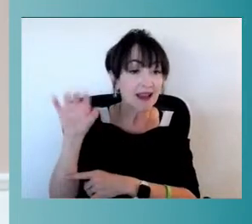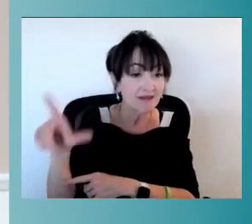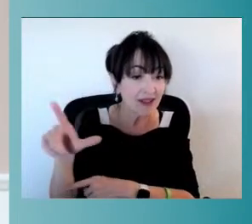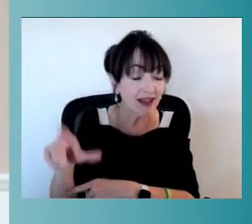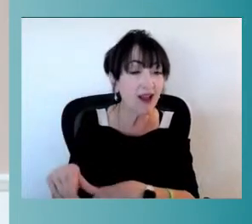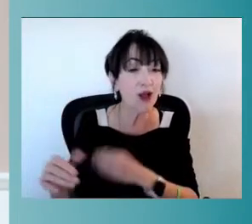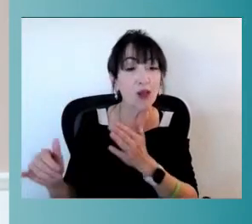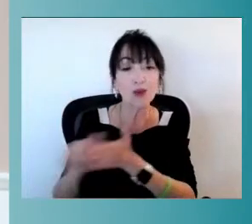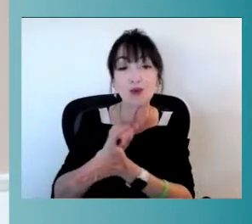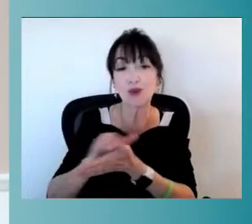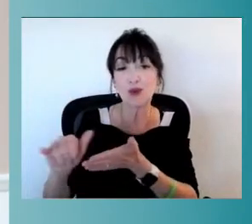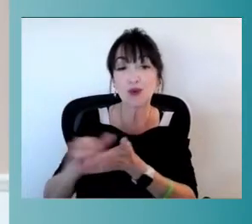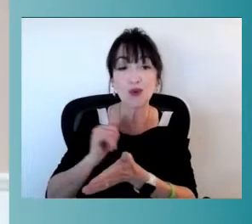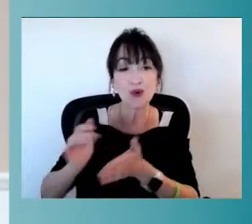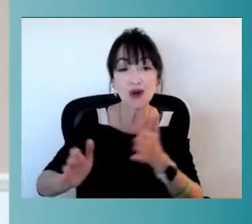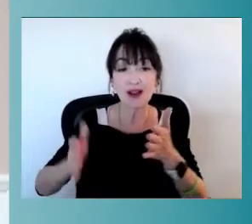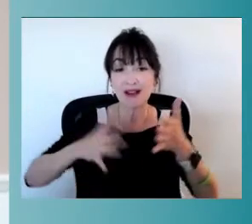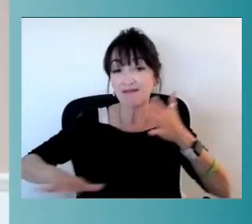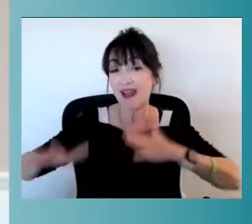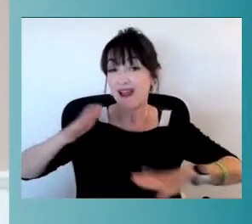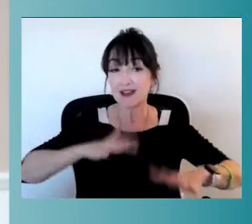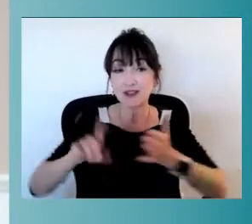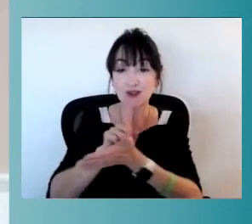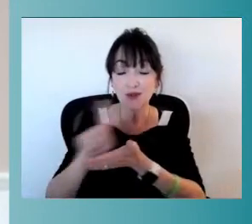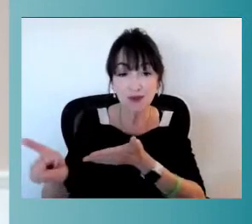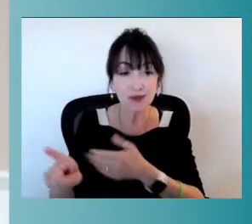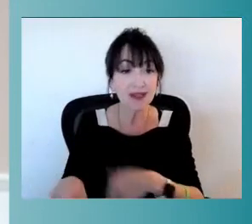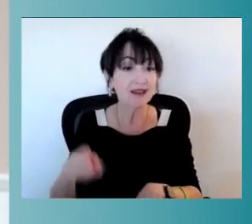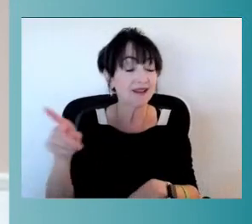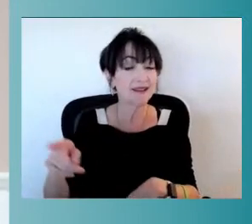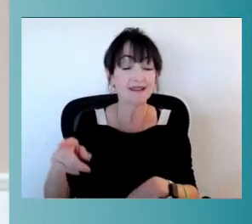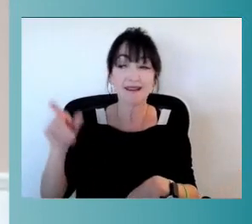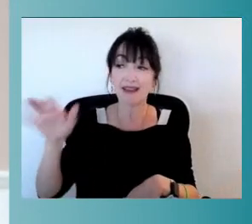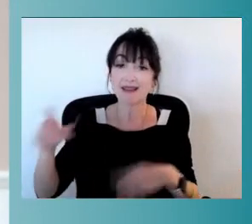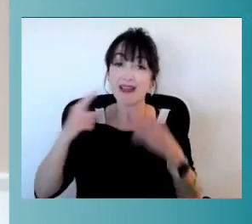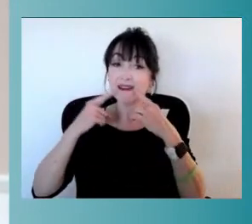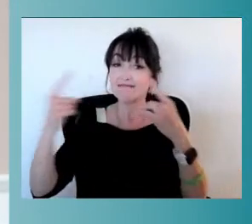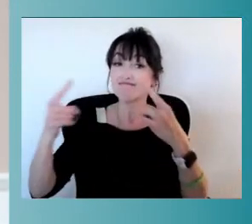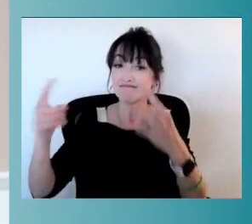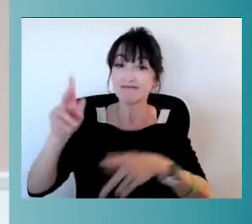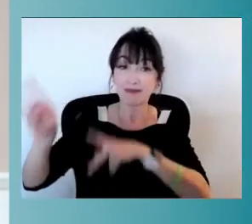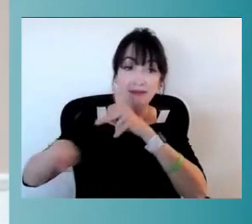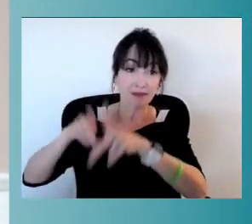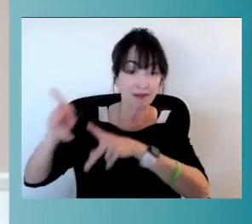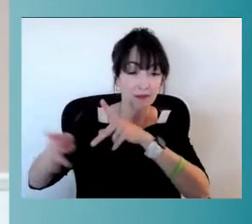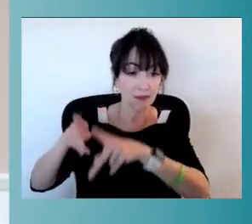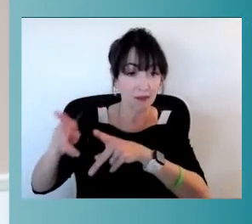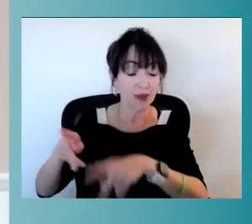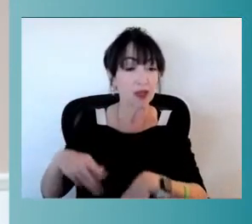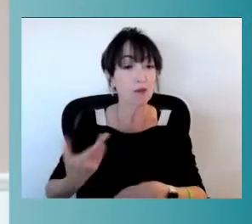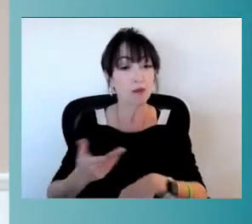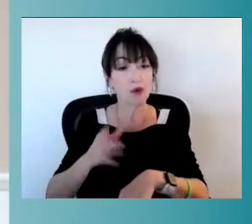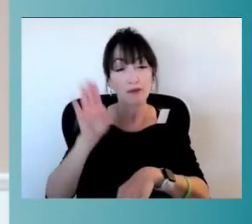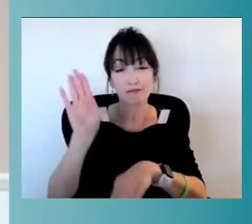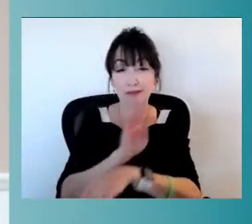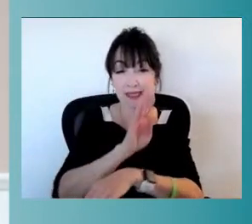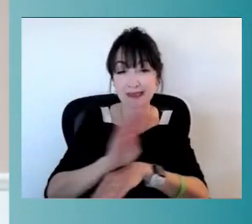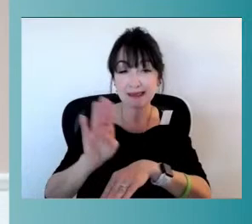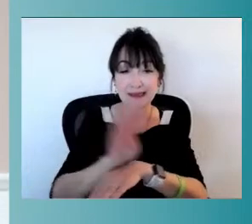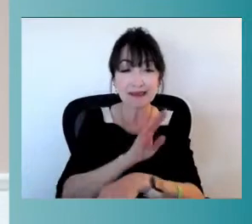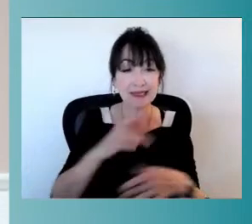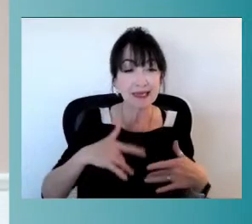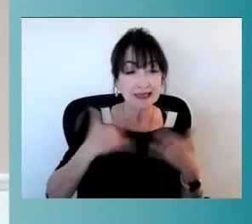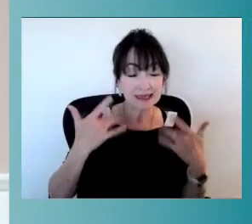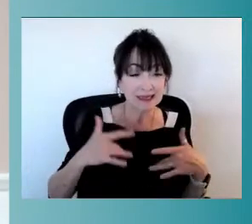Fashion Week, I've done stuff for your top celebrities. I've done corporate events, I've done photo shoots with Crocs